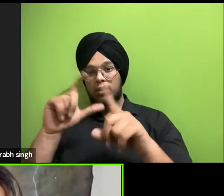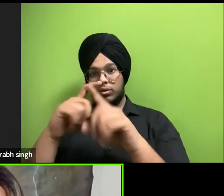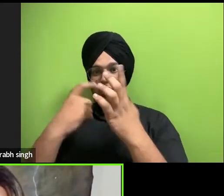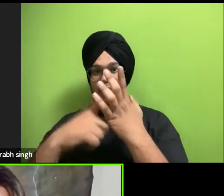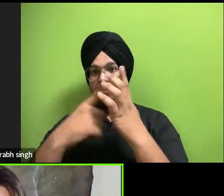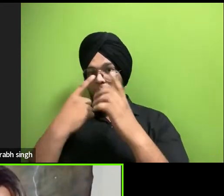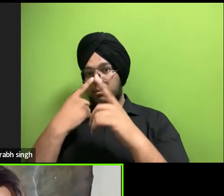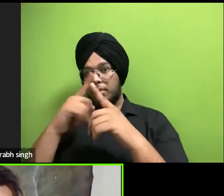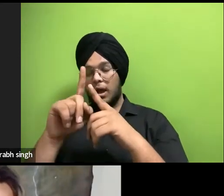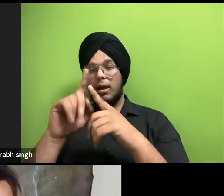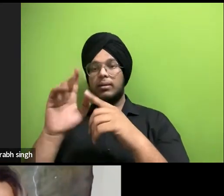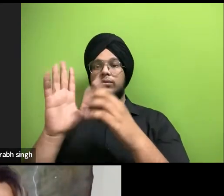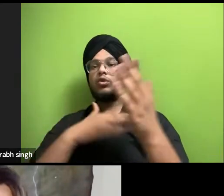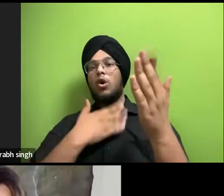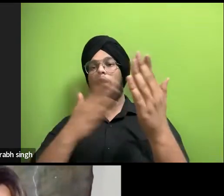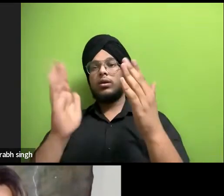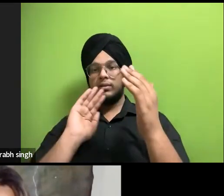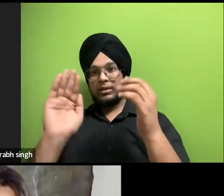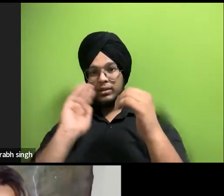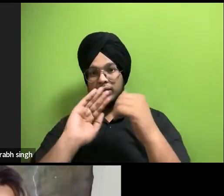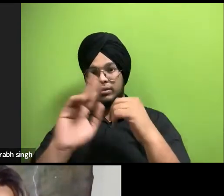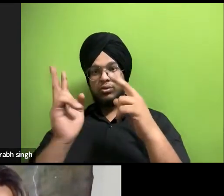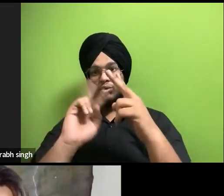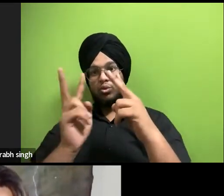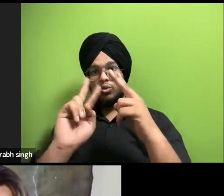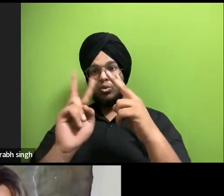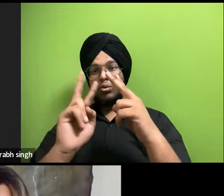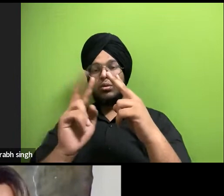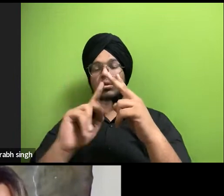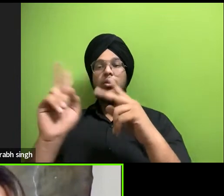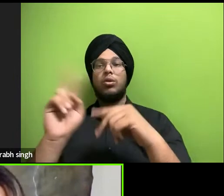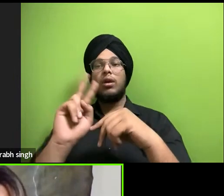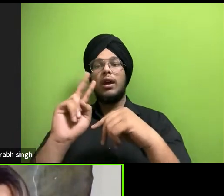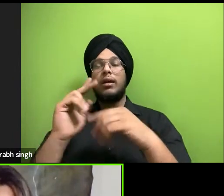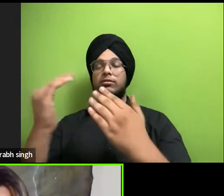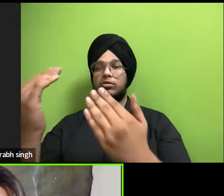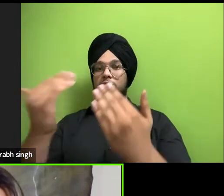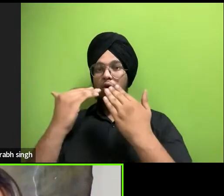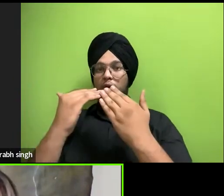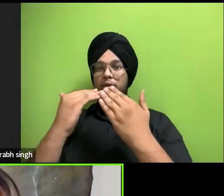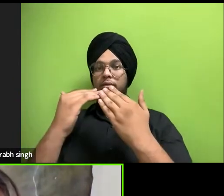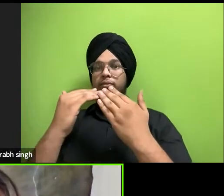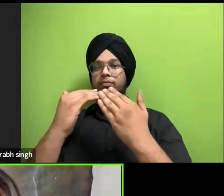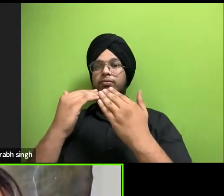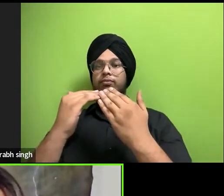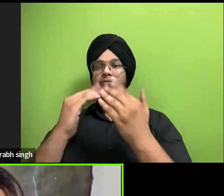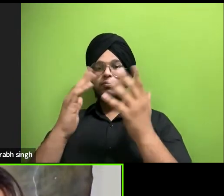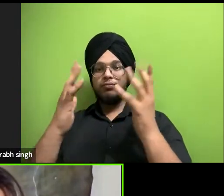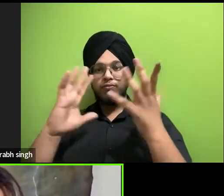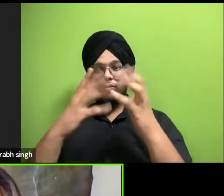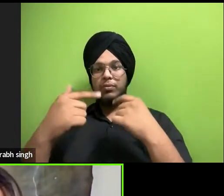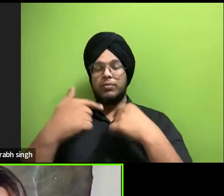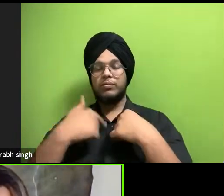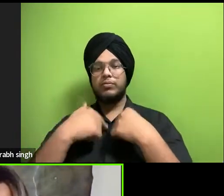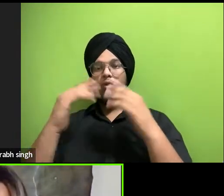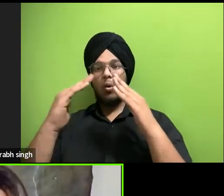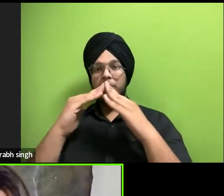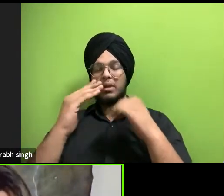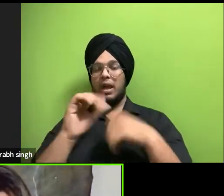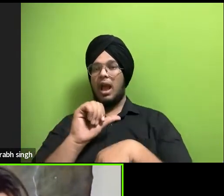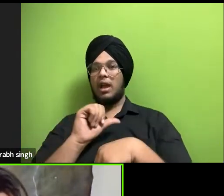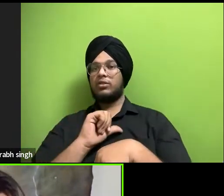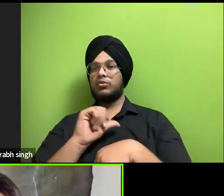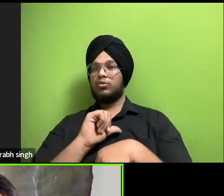was a musician. And they actually commissioned Jeffrey Bauer to make a beautiful home that I grew up in